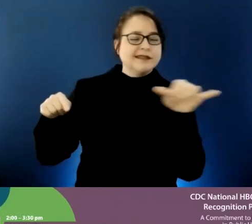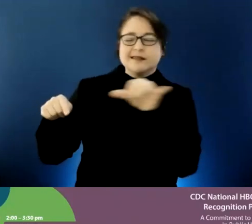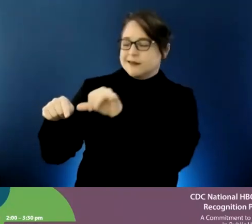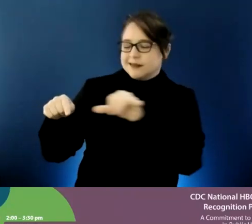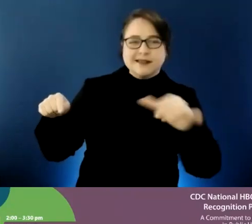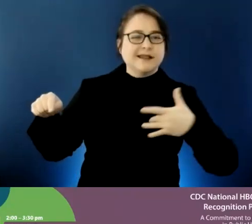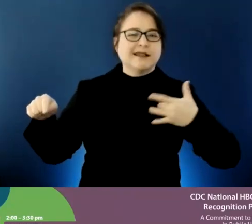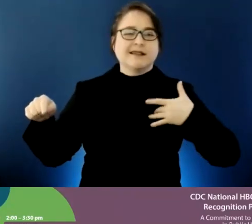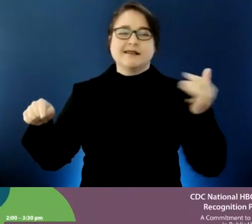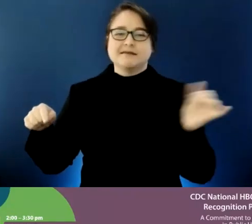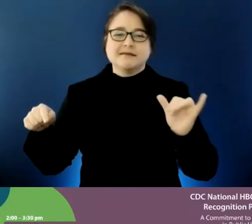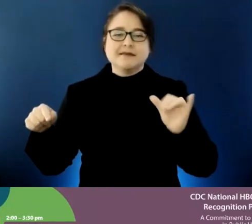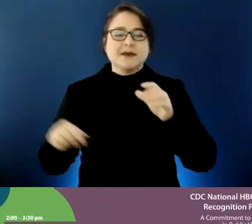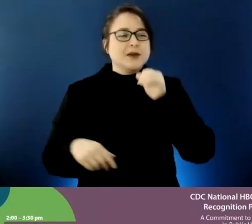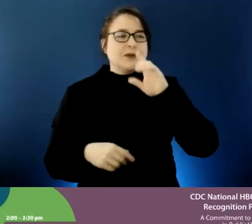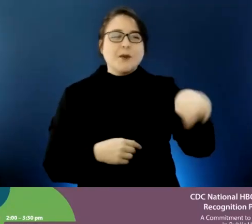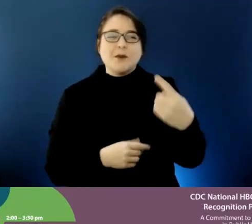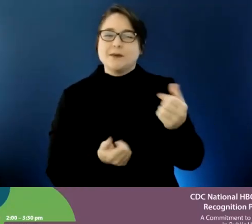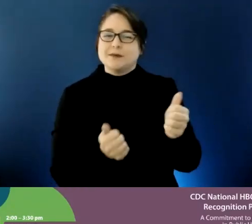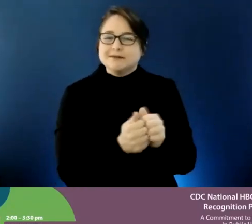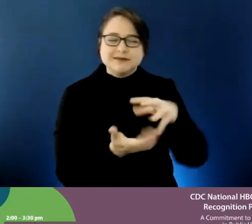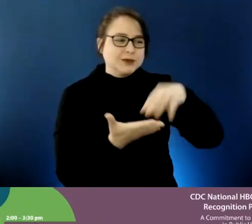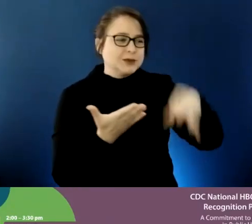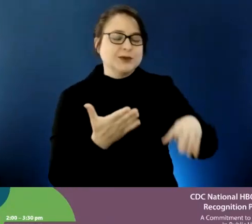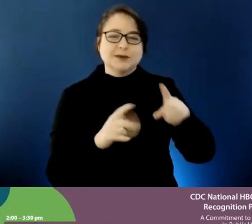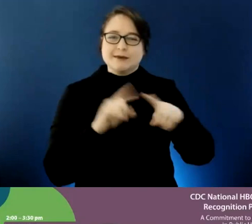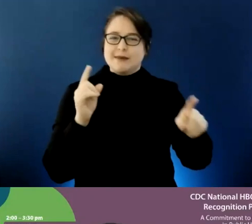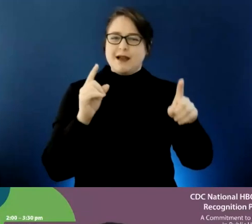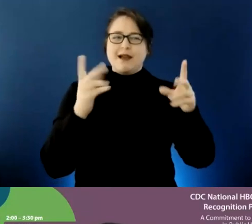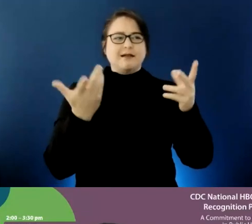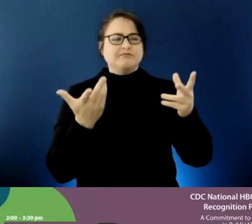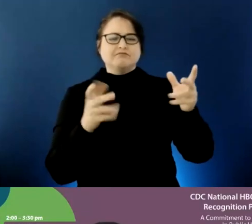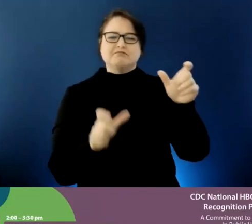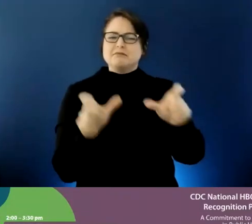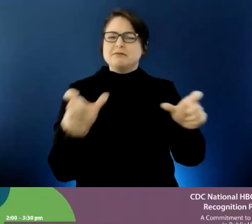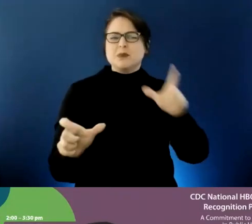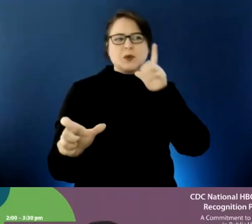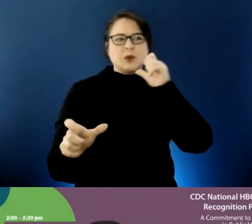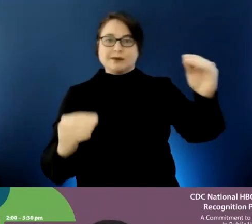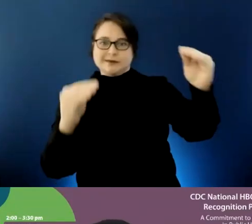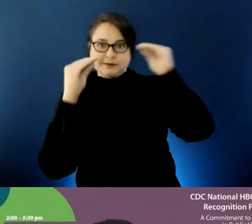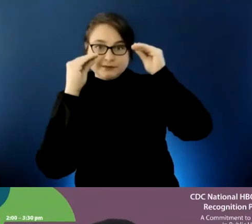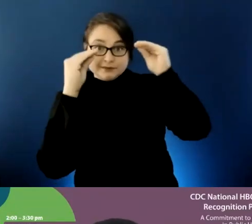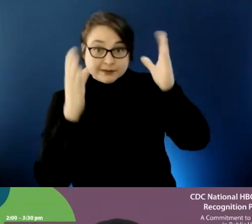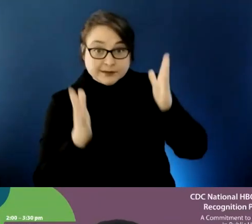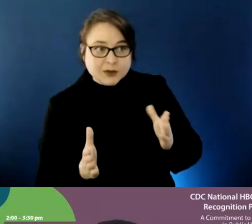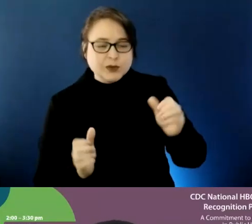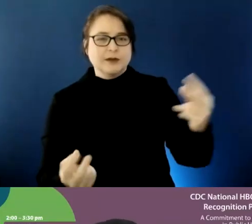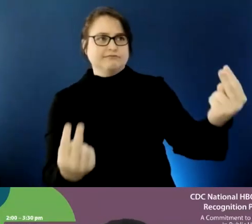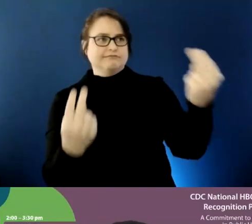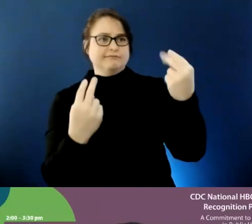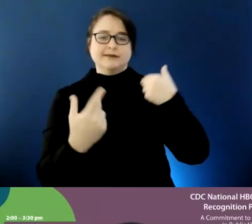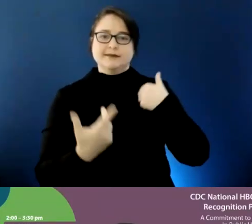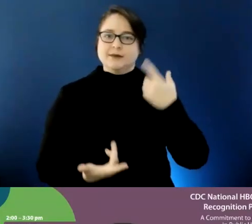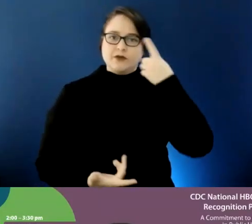student body, but also with my professors, like people who were invested in my future and could see me for who I was and